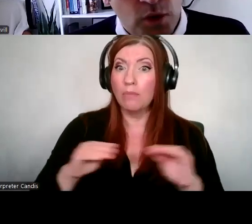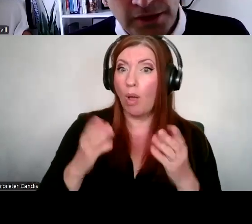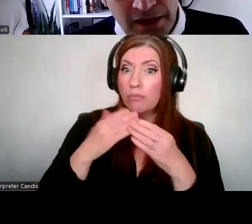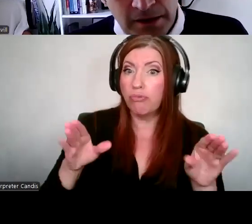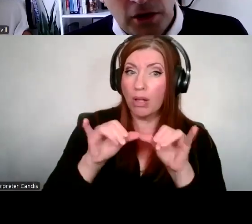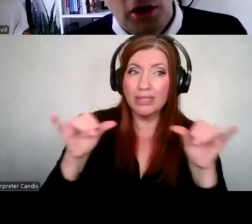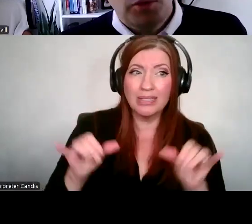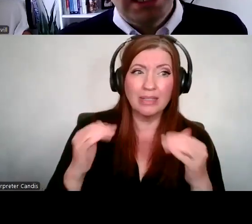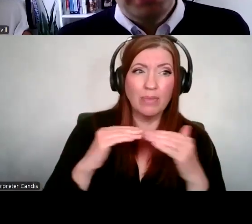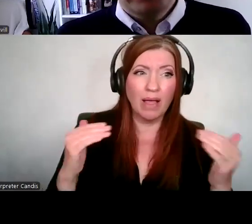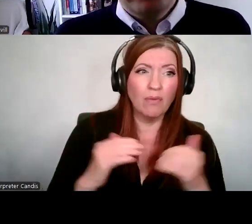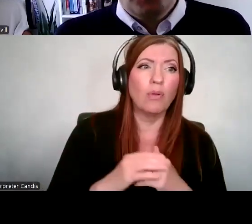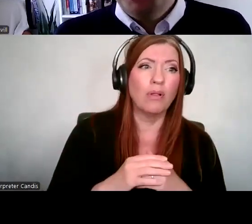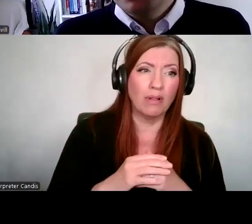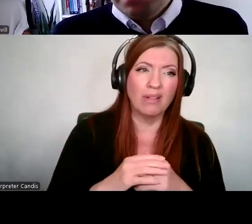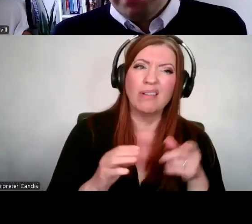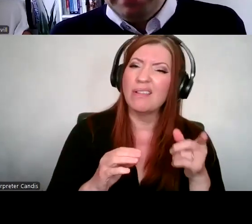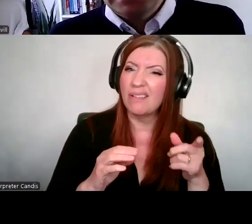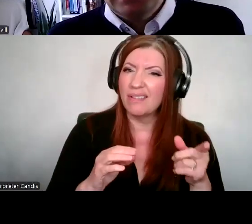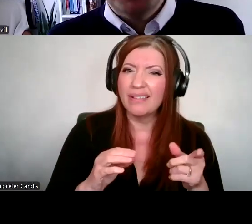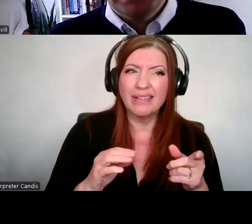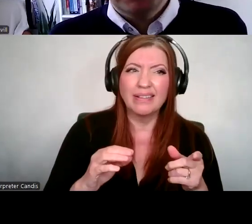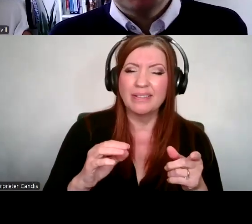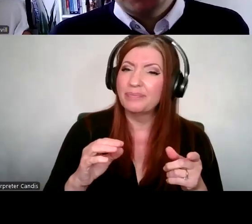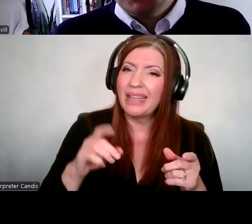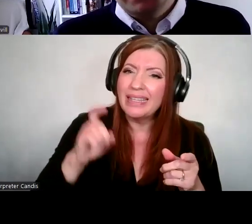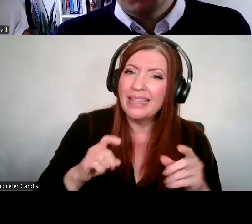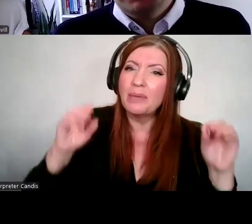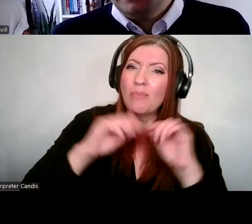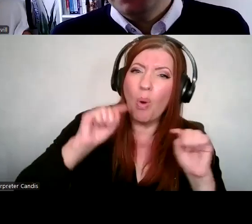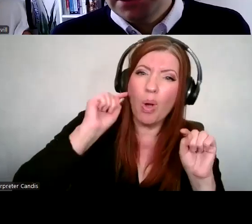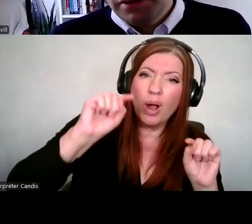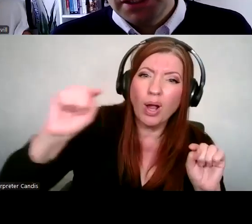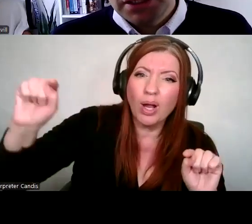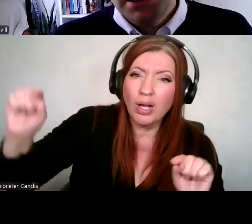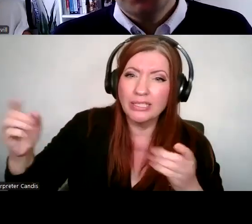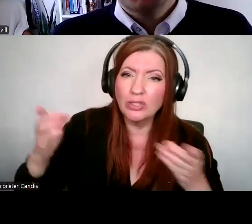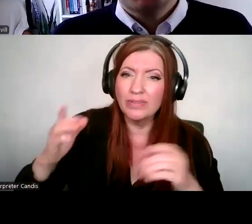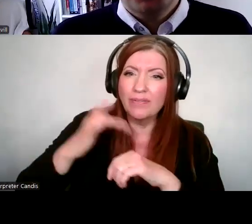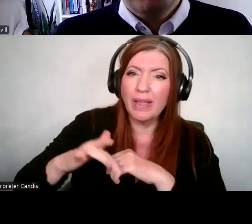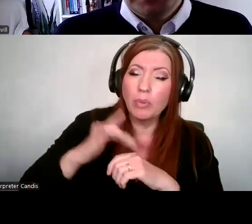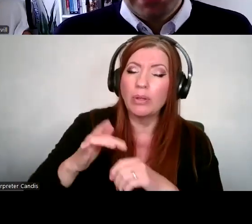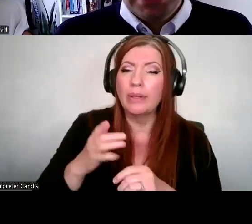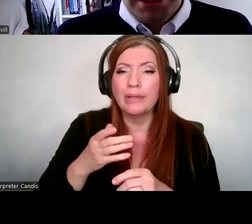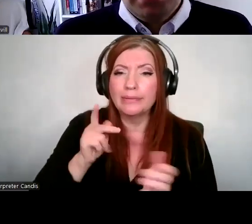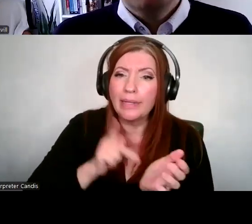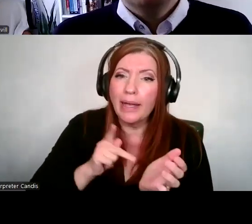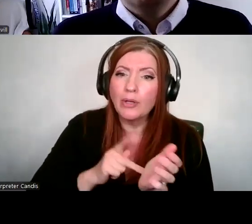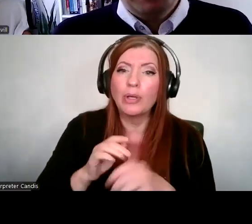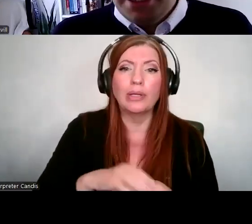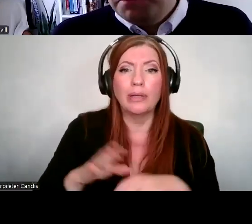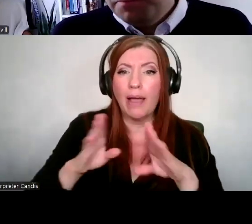up. So one that came up a lot was the lack of wider service availability, and particularly psychiatry and housing services. So a lot of folks they're